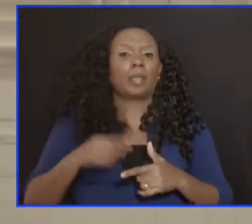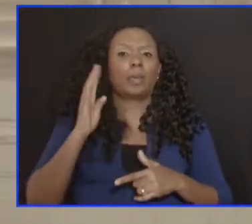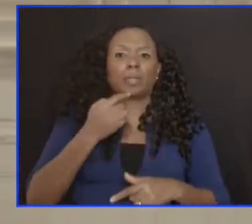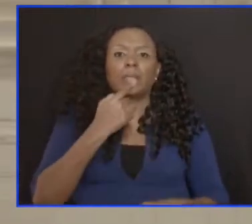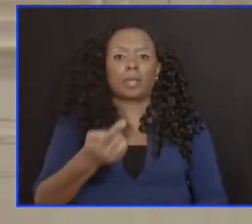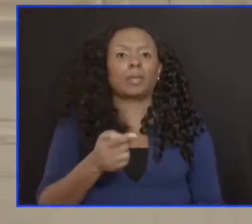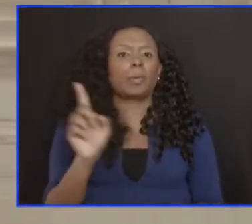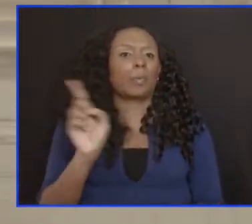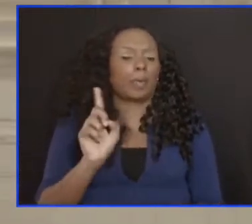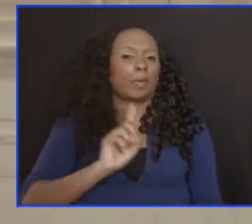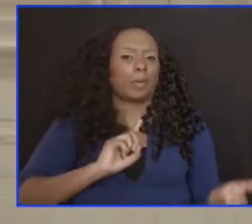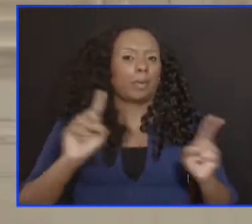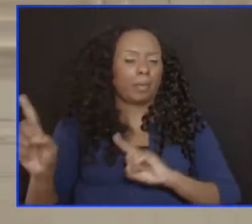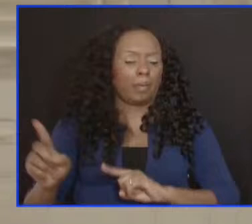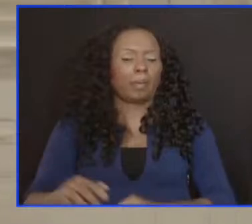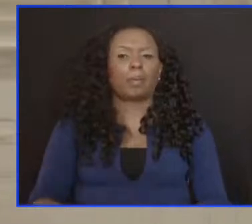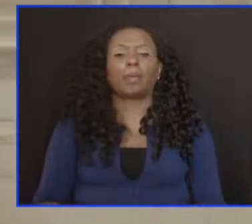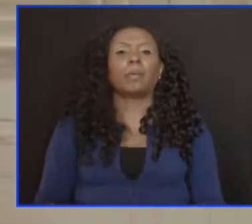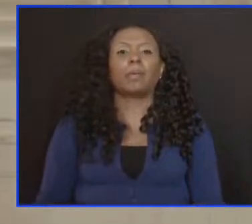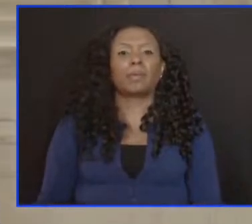centers are, one is at the